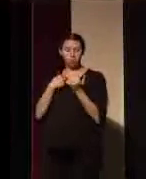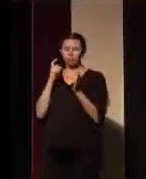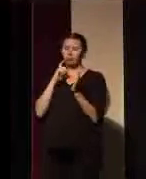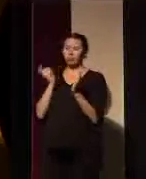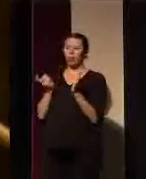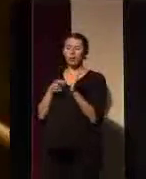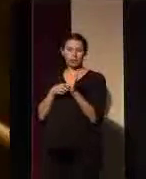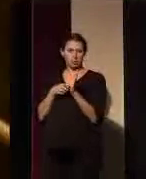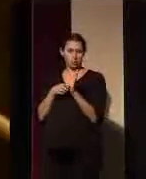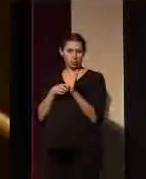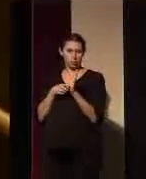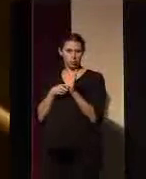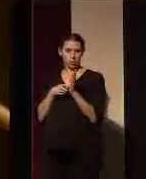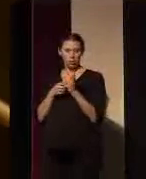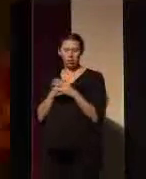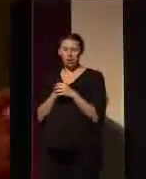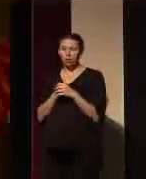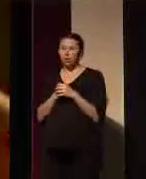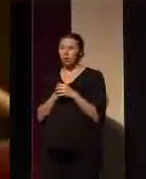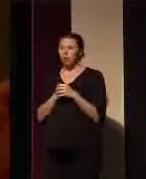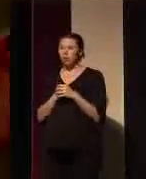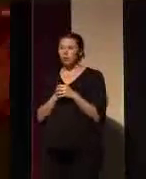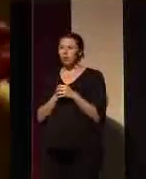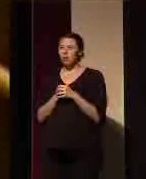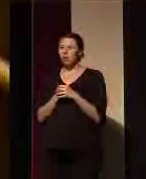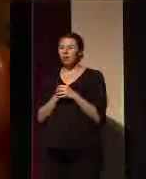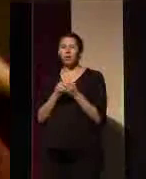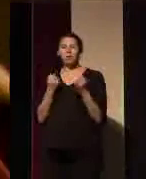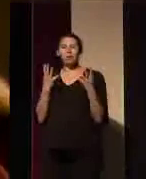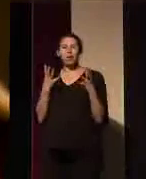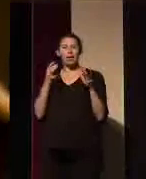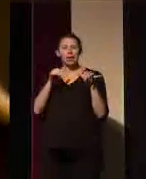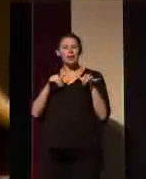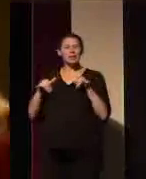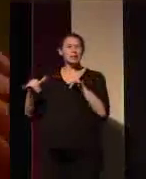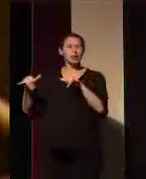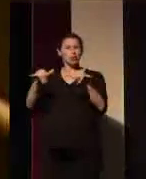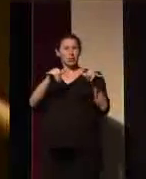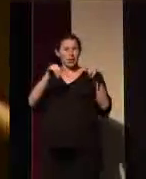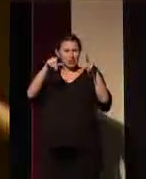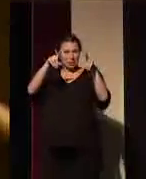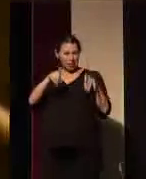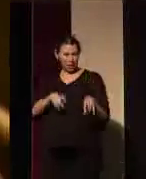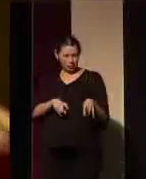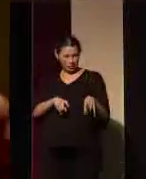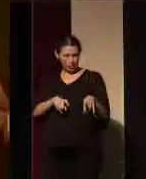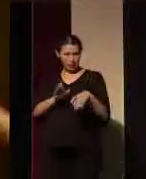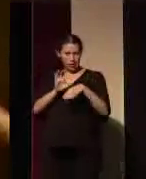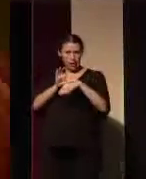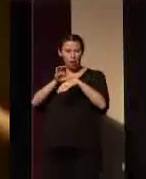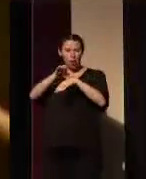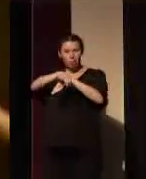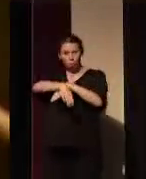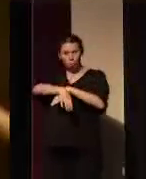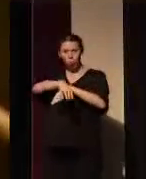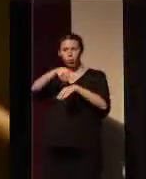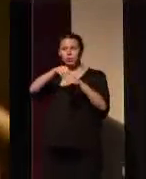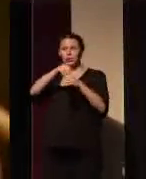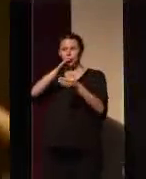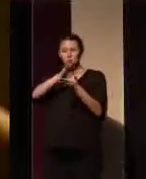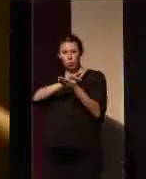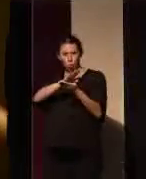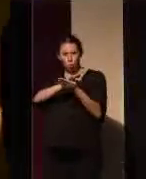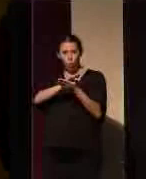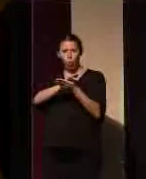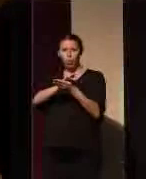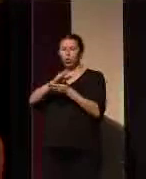was that there's a lot of standardized tests imposed in schools, in